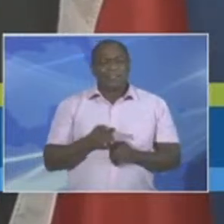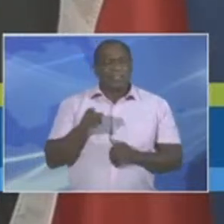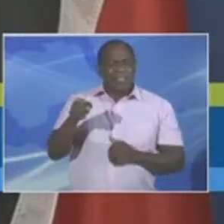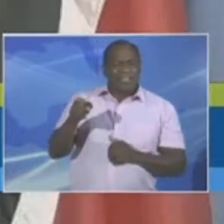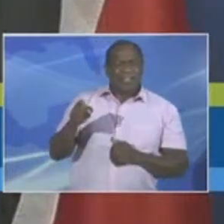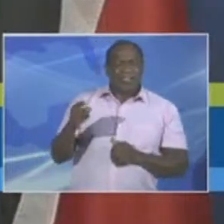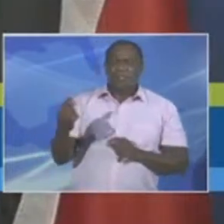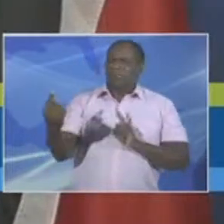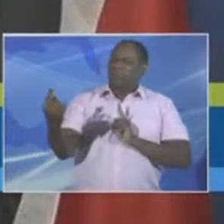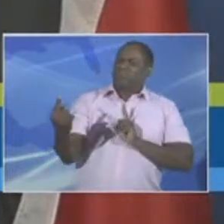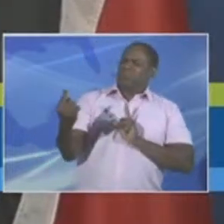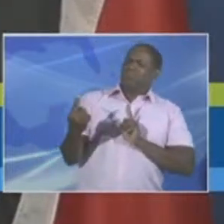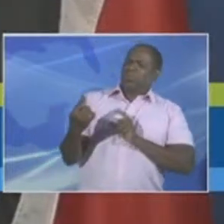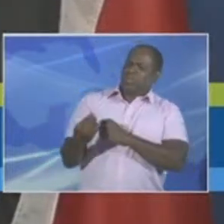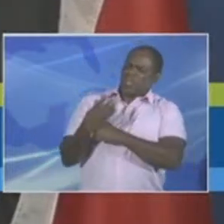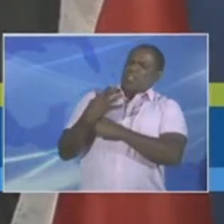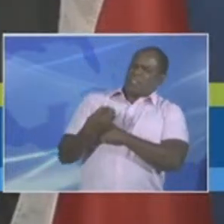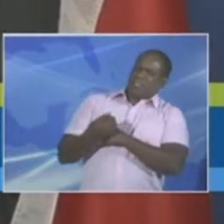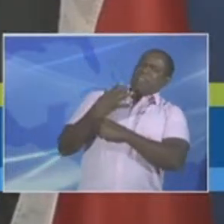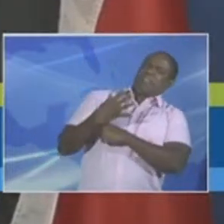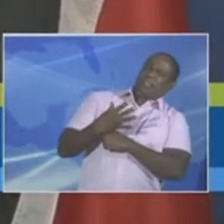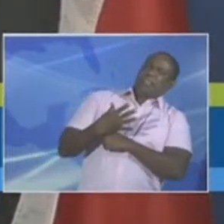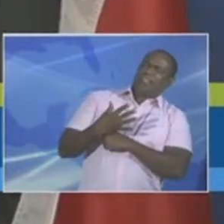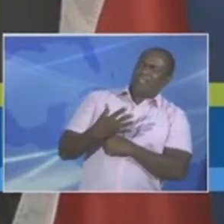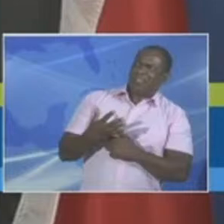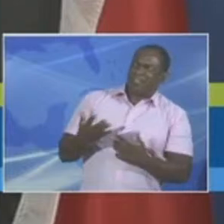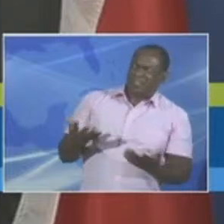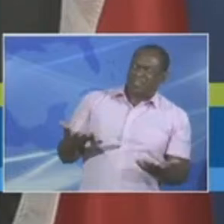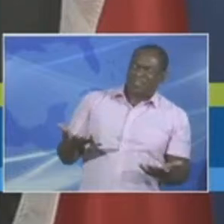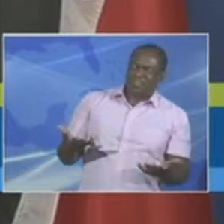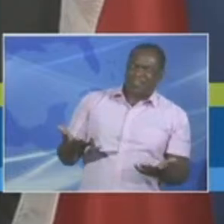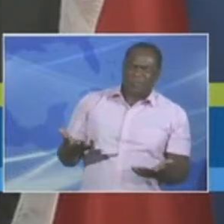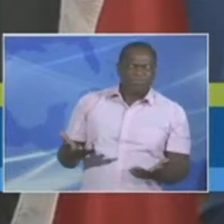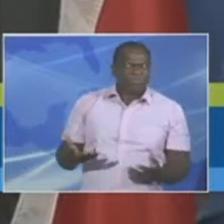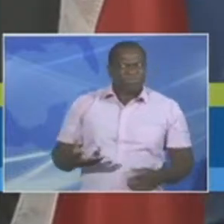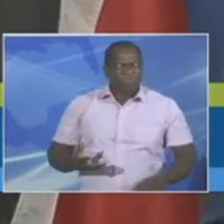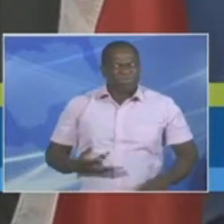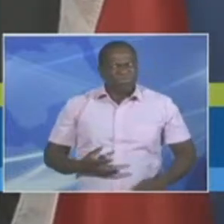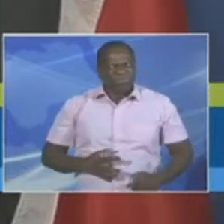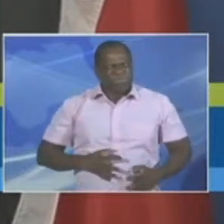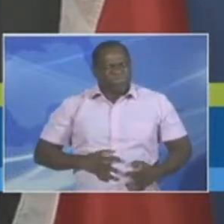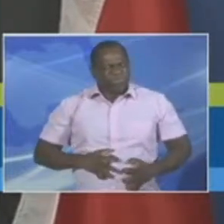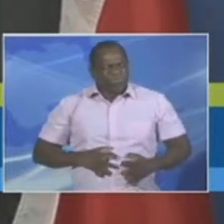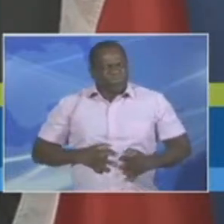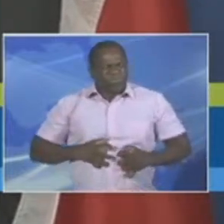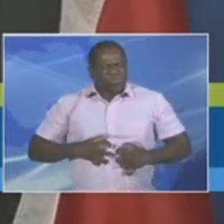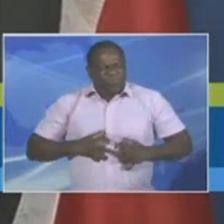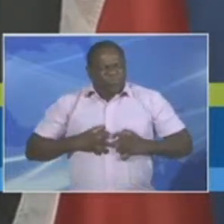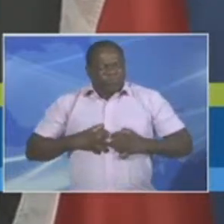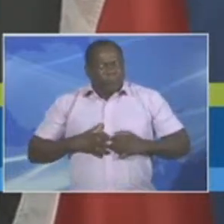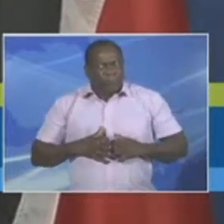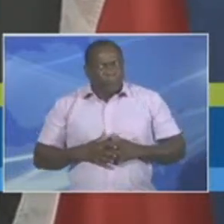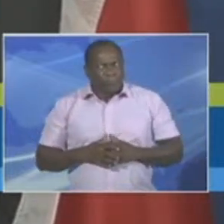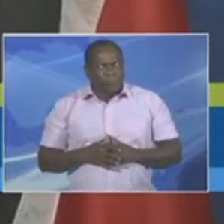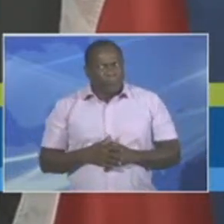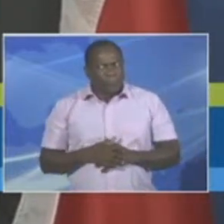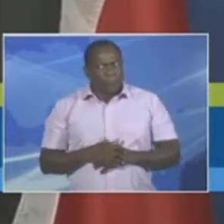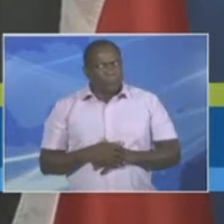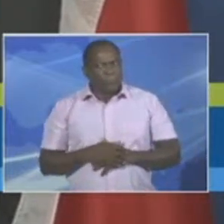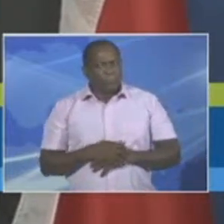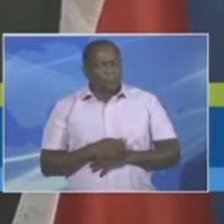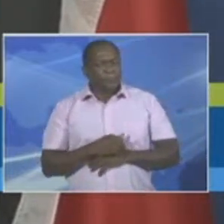Tobago, it rots my gut. Because I tell you why. Rodney Charles, that same Rodney